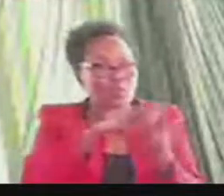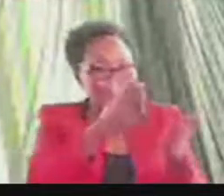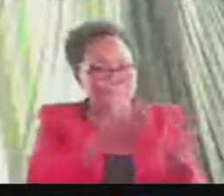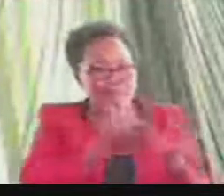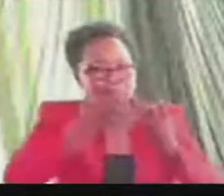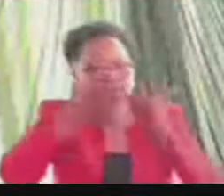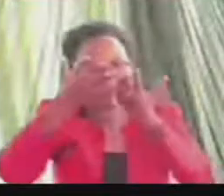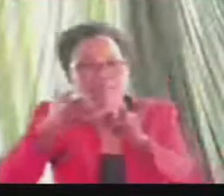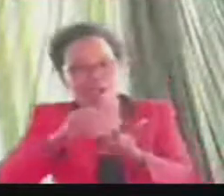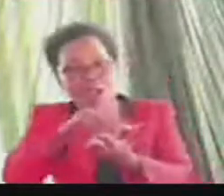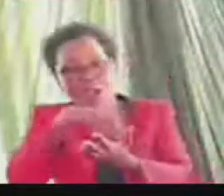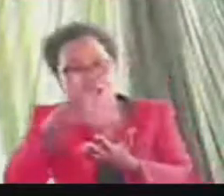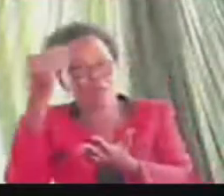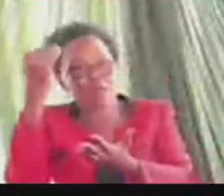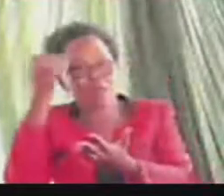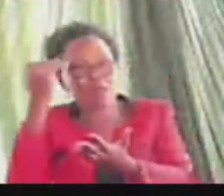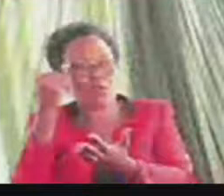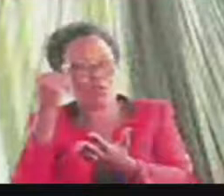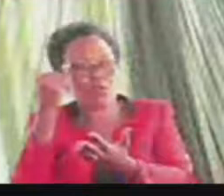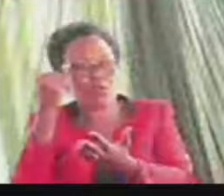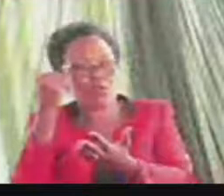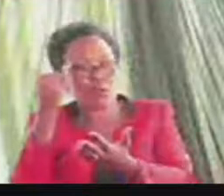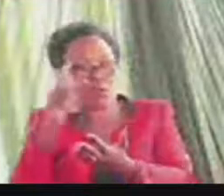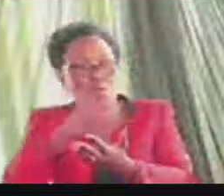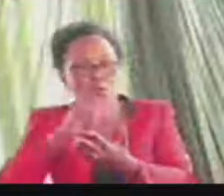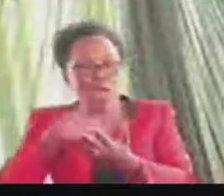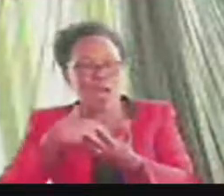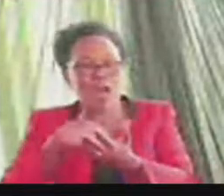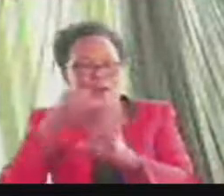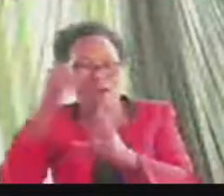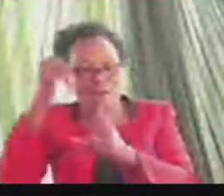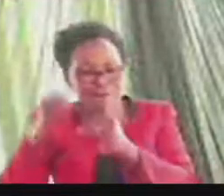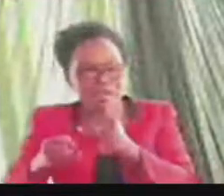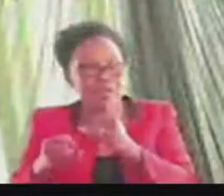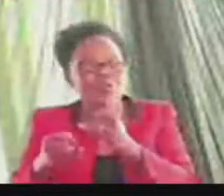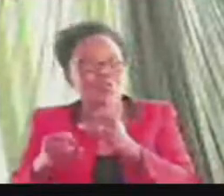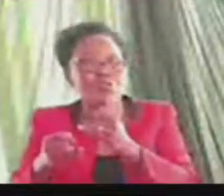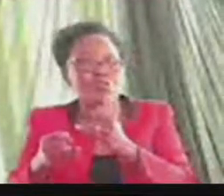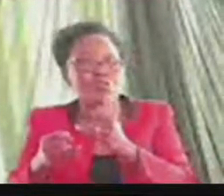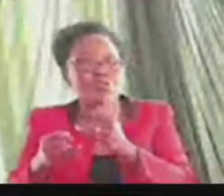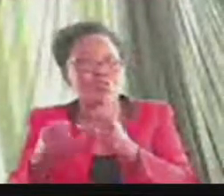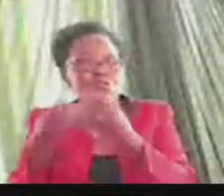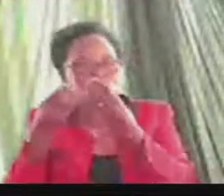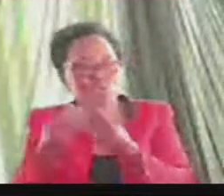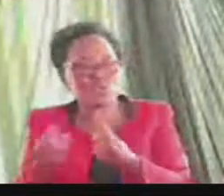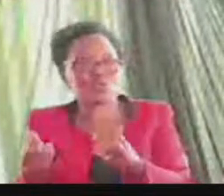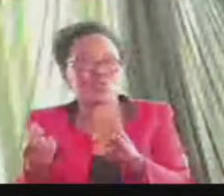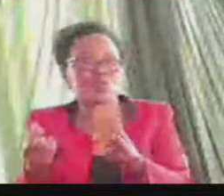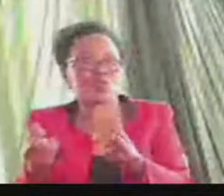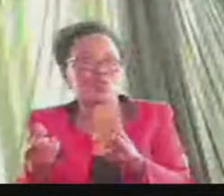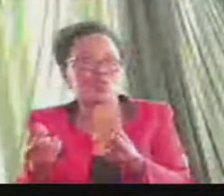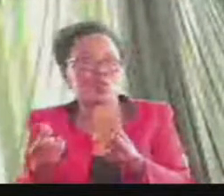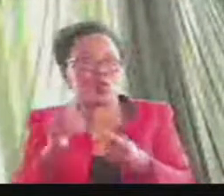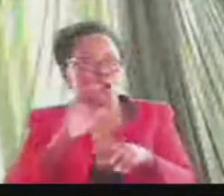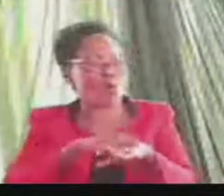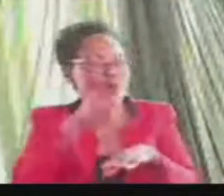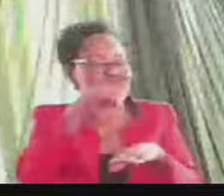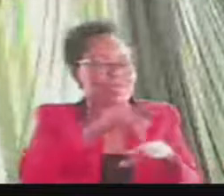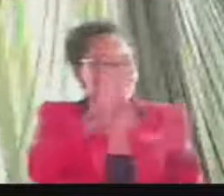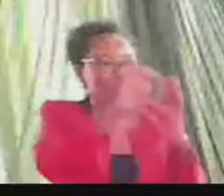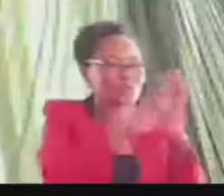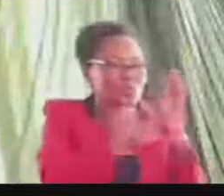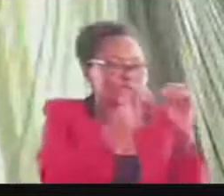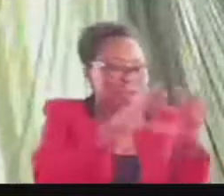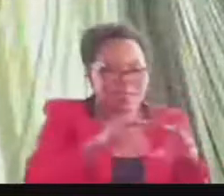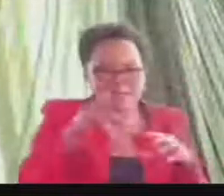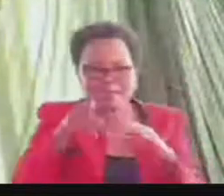so that there is that finality that actually this is unconstitutional. It's true, you can say there should be